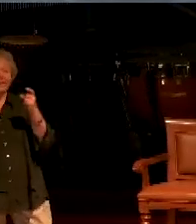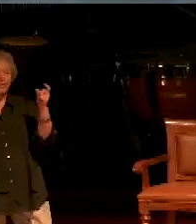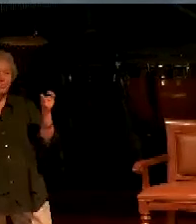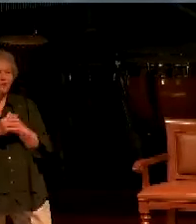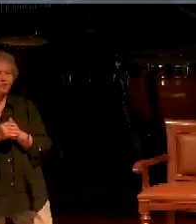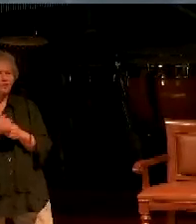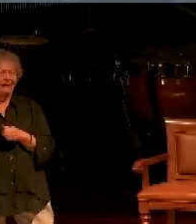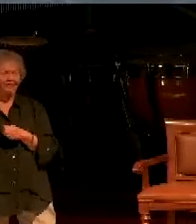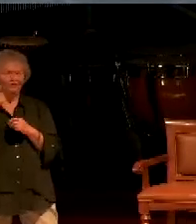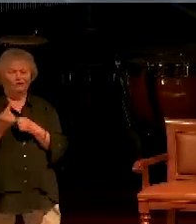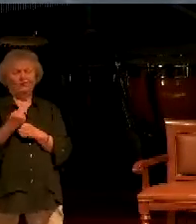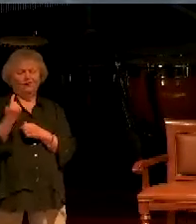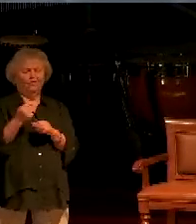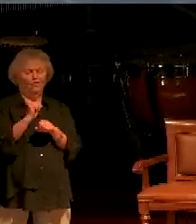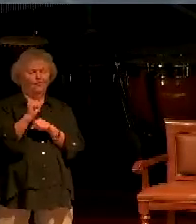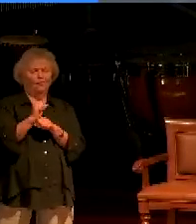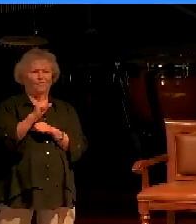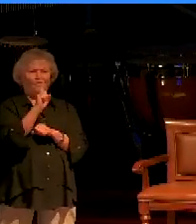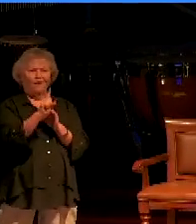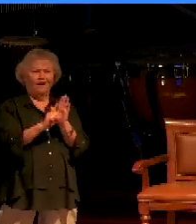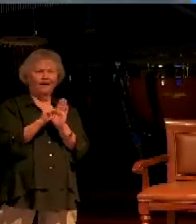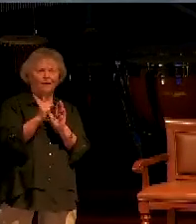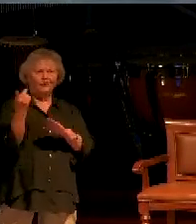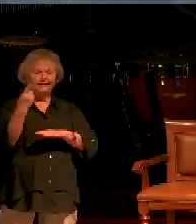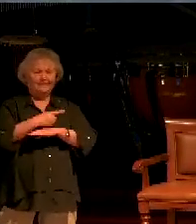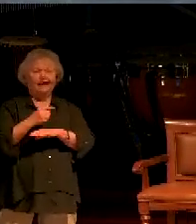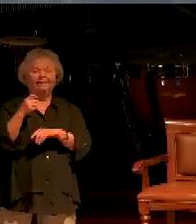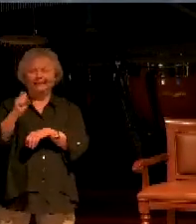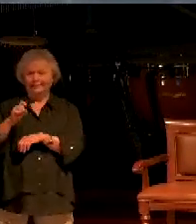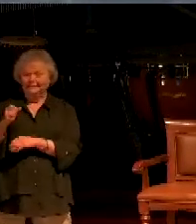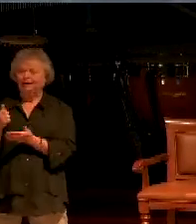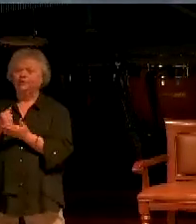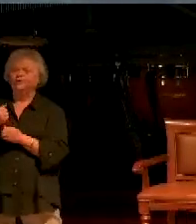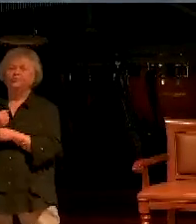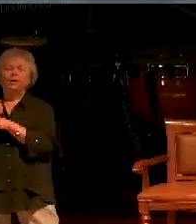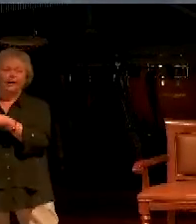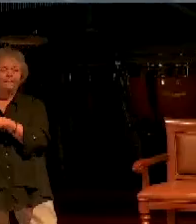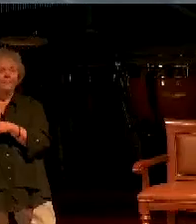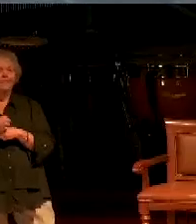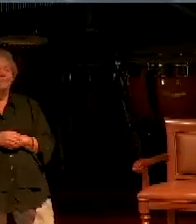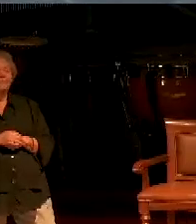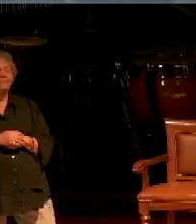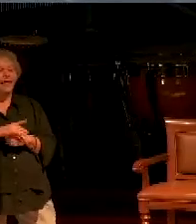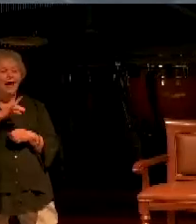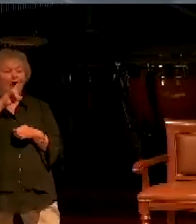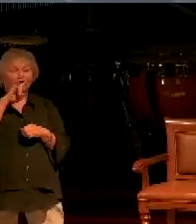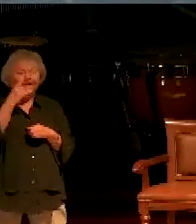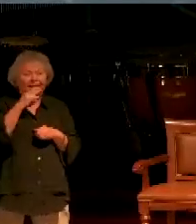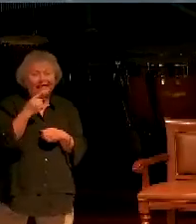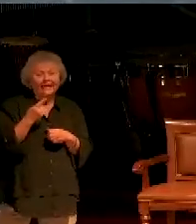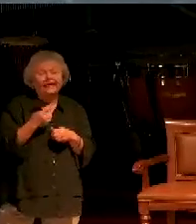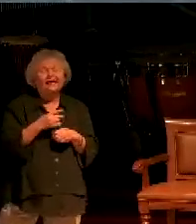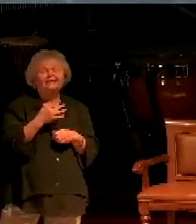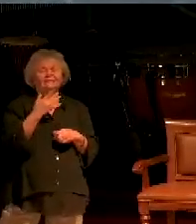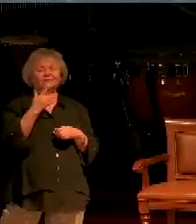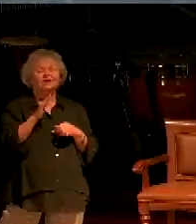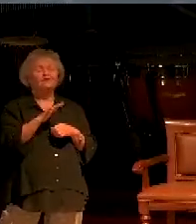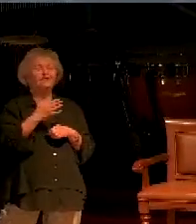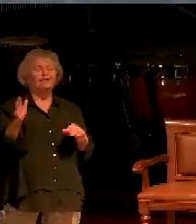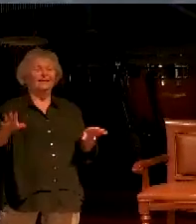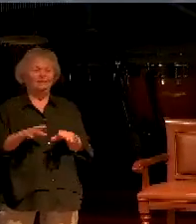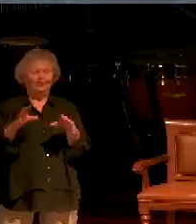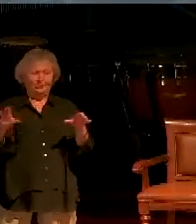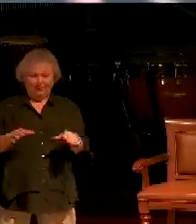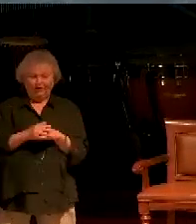hour here or there, it would be very helpful. One of Creekside Kids' favorite activities returns to campus